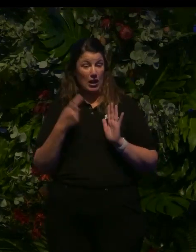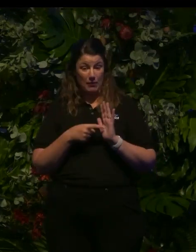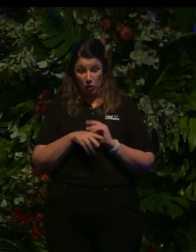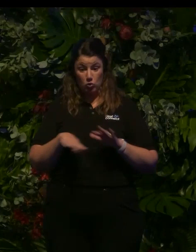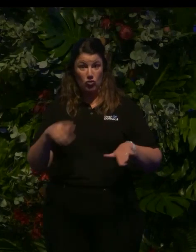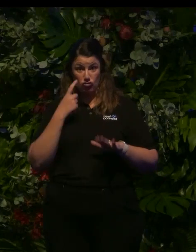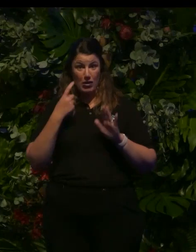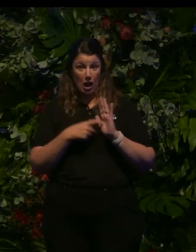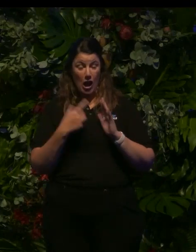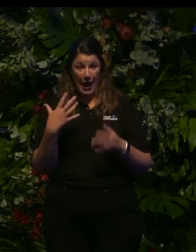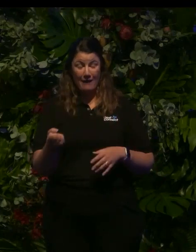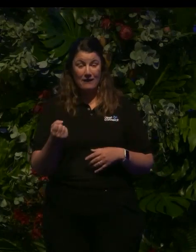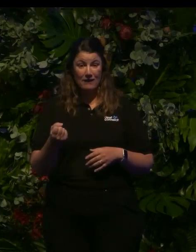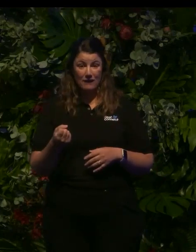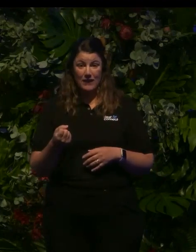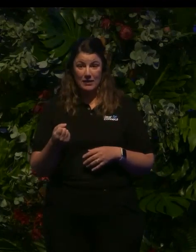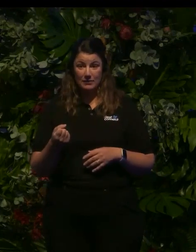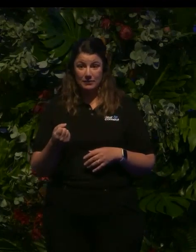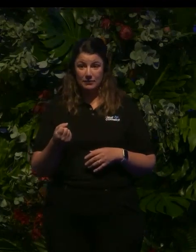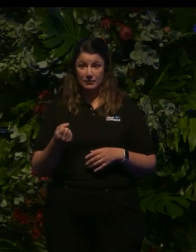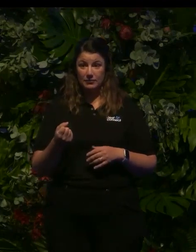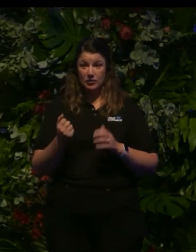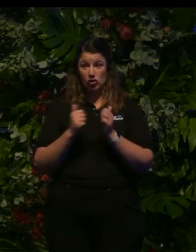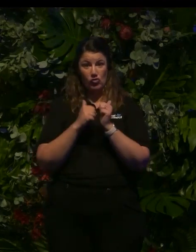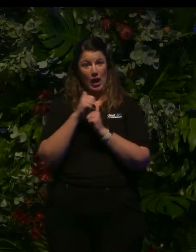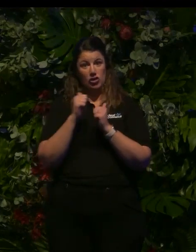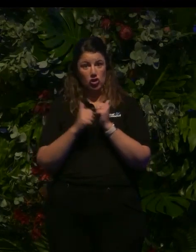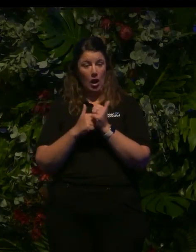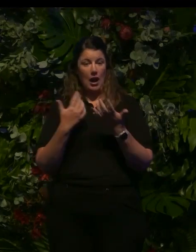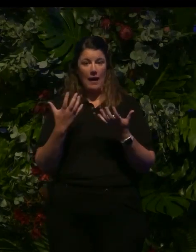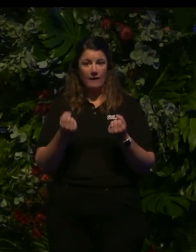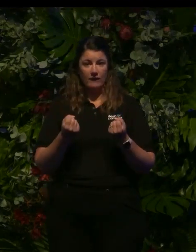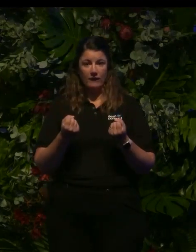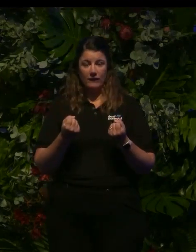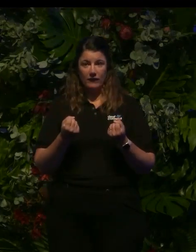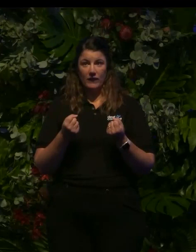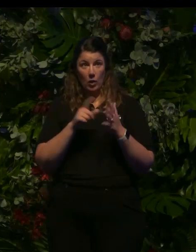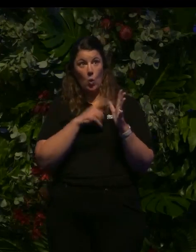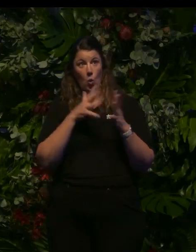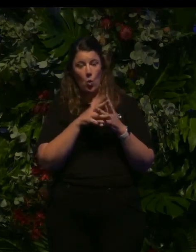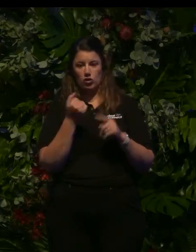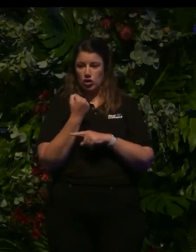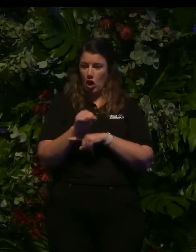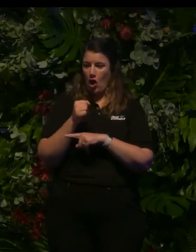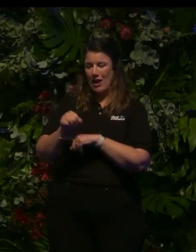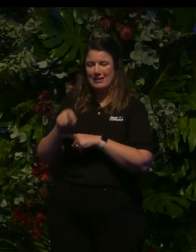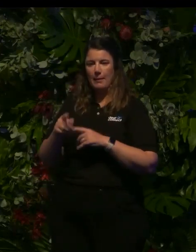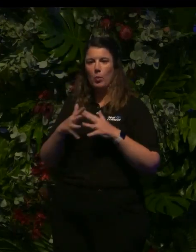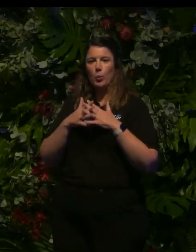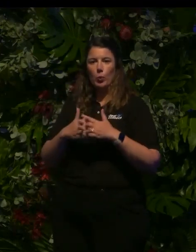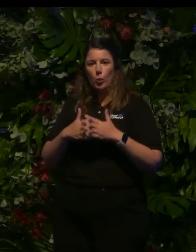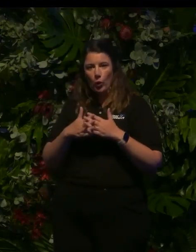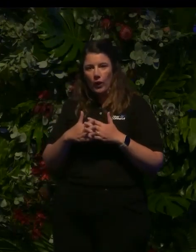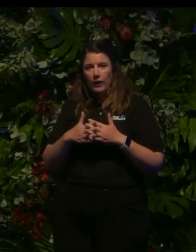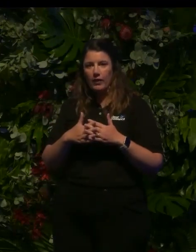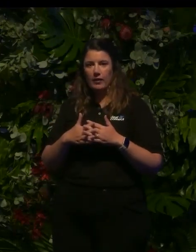recognize the structure which does denies these values